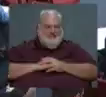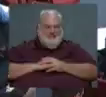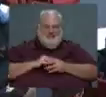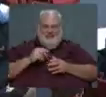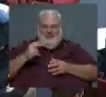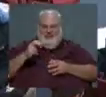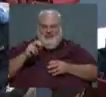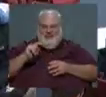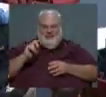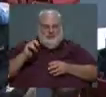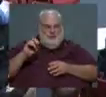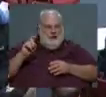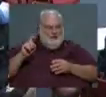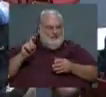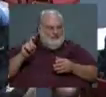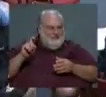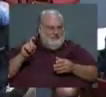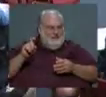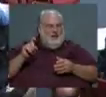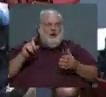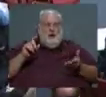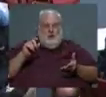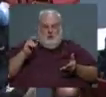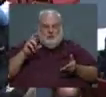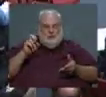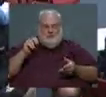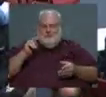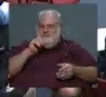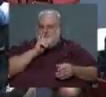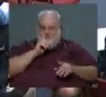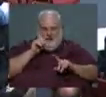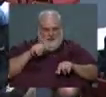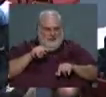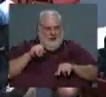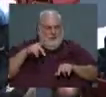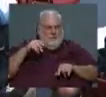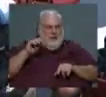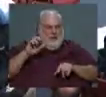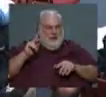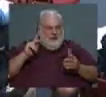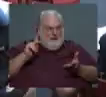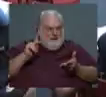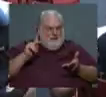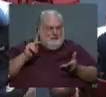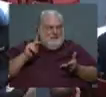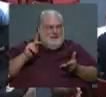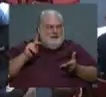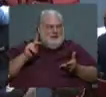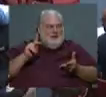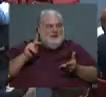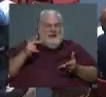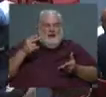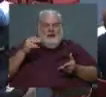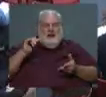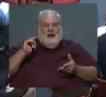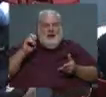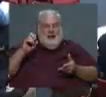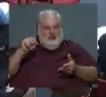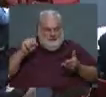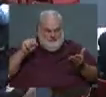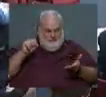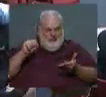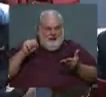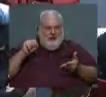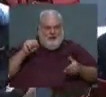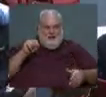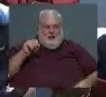Director Hendricks, Director Richardson, Director Peck, here. Director Hines,